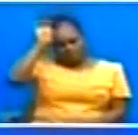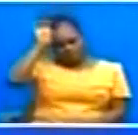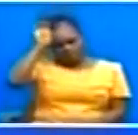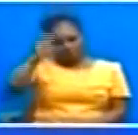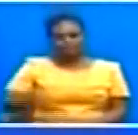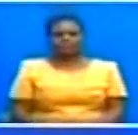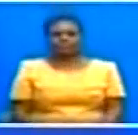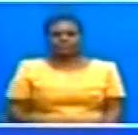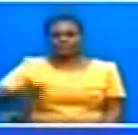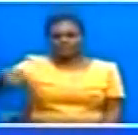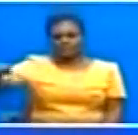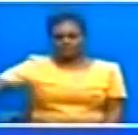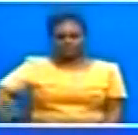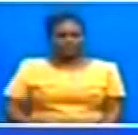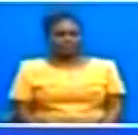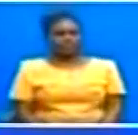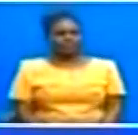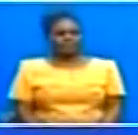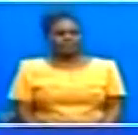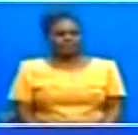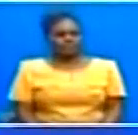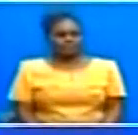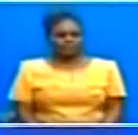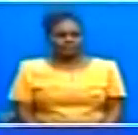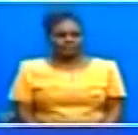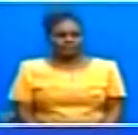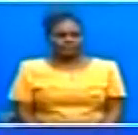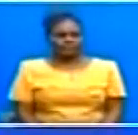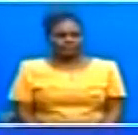School in the county of Uasin Gishu.